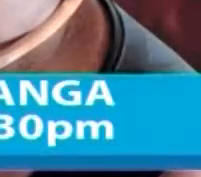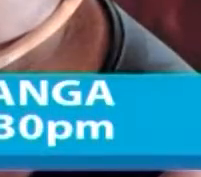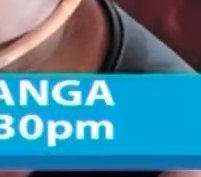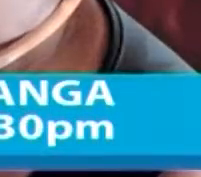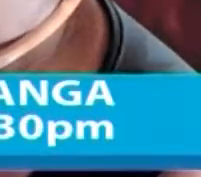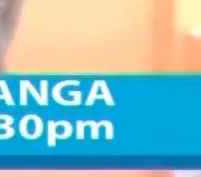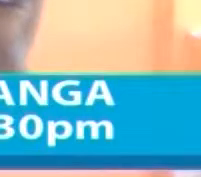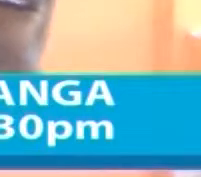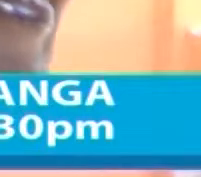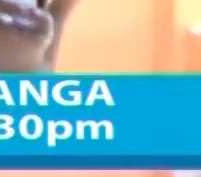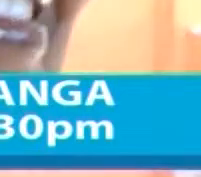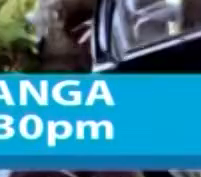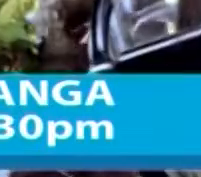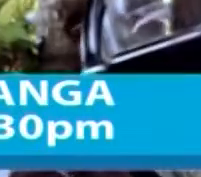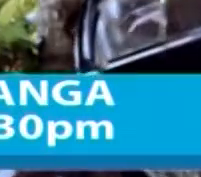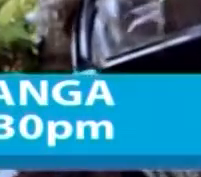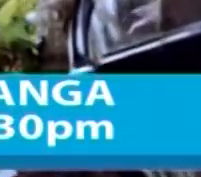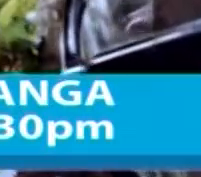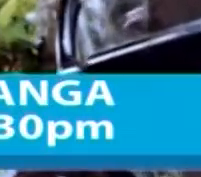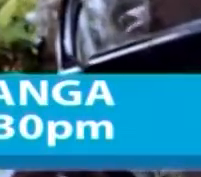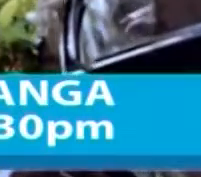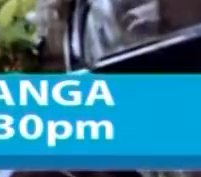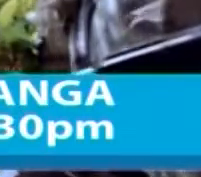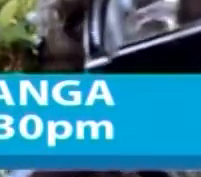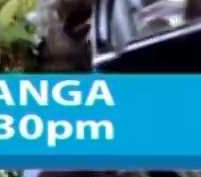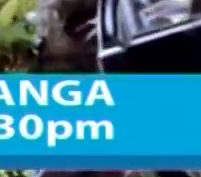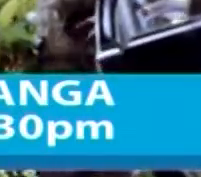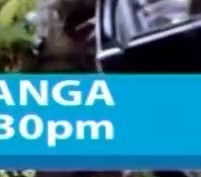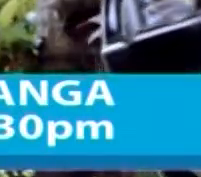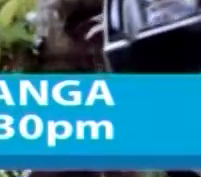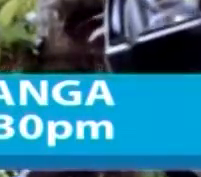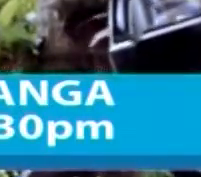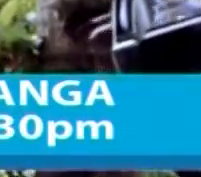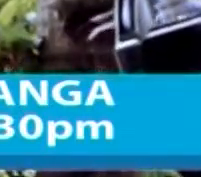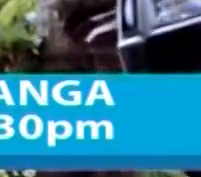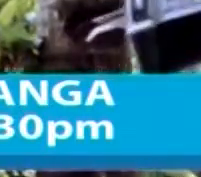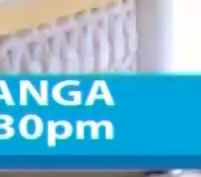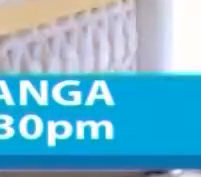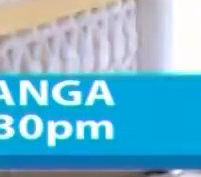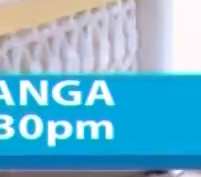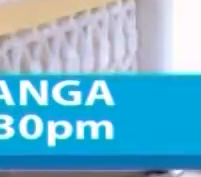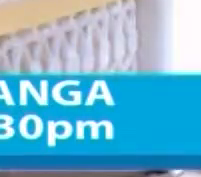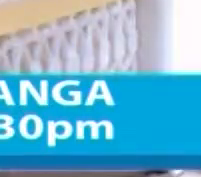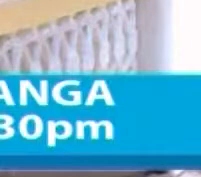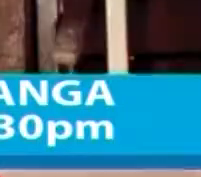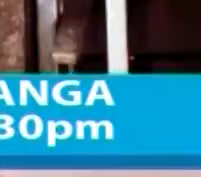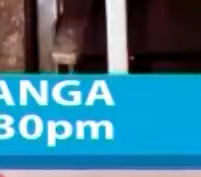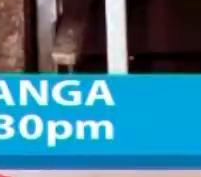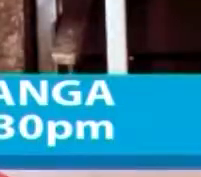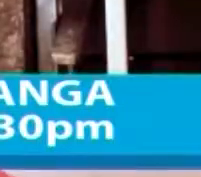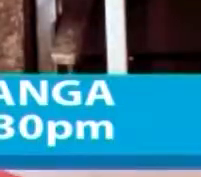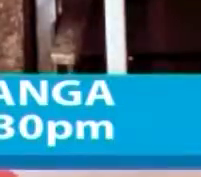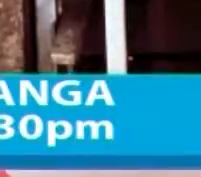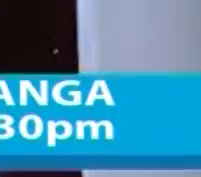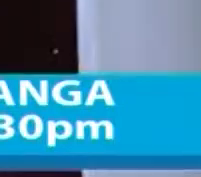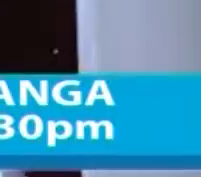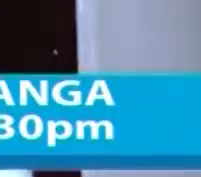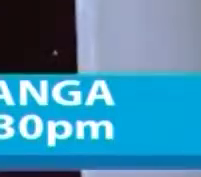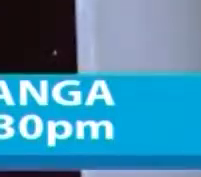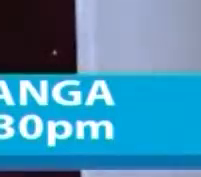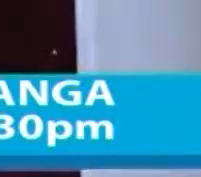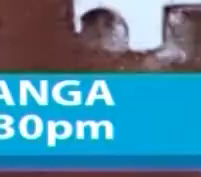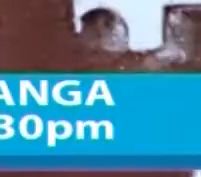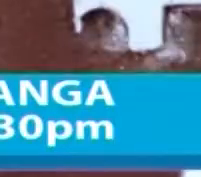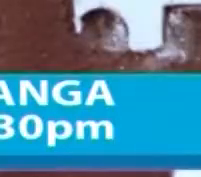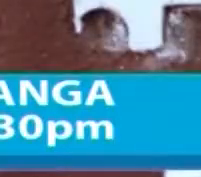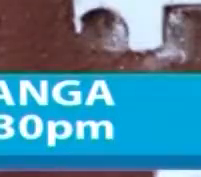your own risk. Wow. Yaani kila siku kila nikikukanya wewe usikii, waleta ukibadilisha tu. Mimi ni tajiri bwana. Basi uniambia ujao. Huyu nani